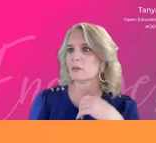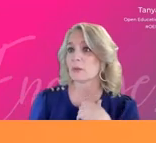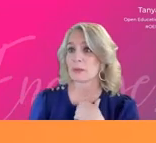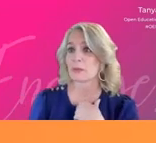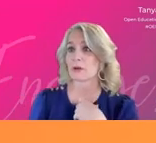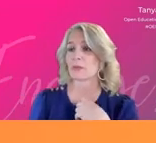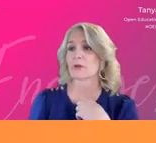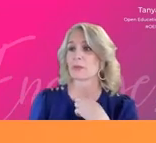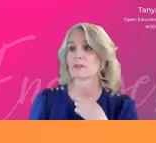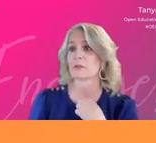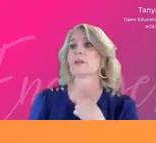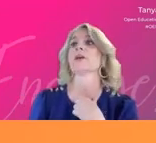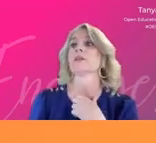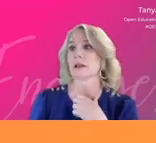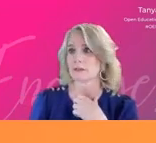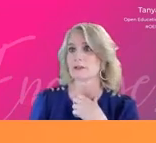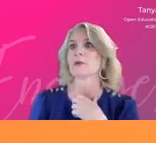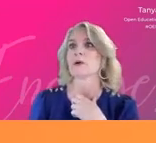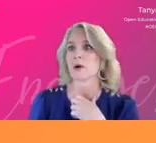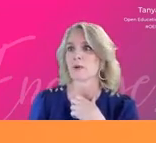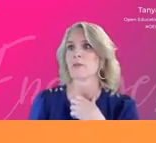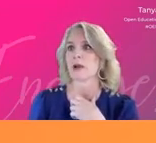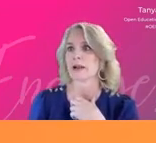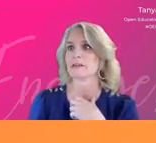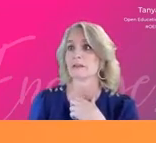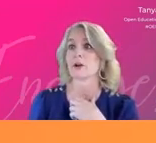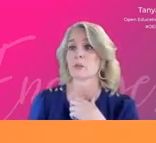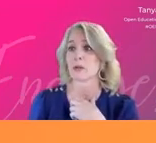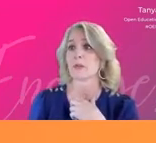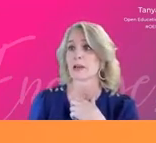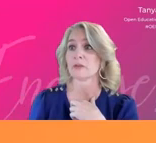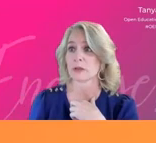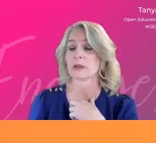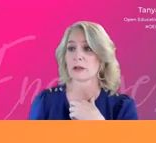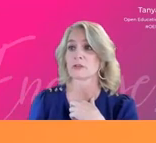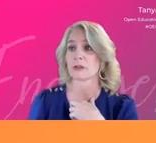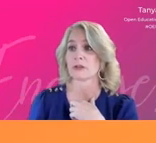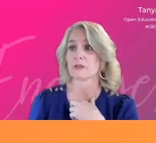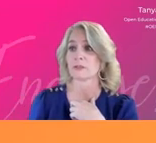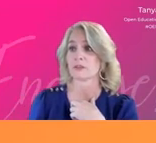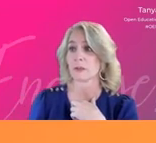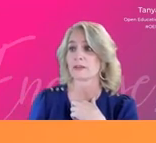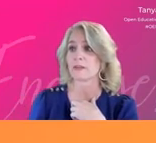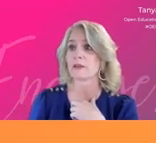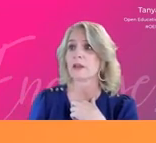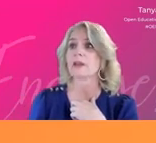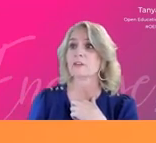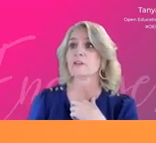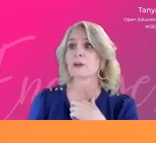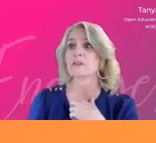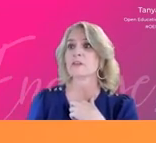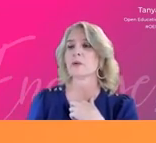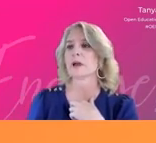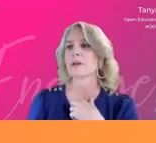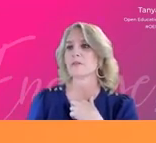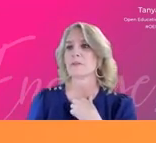I also worry about people creating renewable assignments that are either not accessible or incorporate practices that are problematic from a culturally inclusive perspective. Did